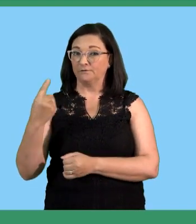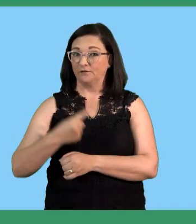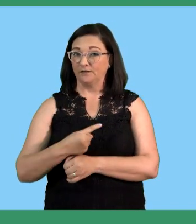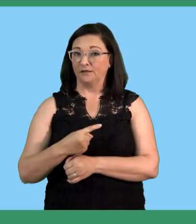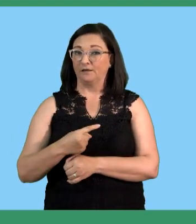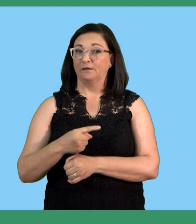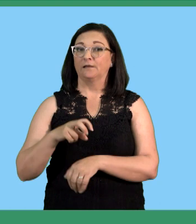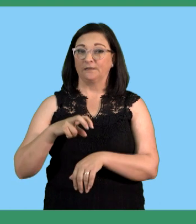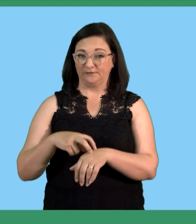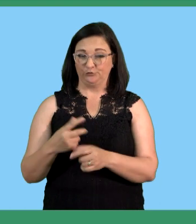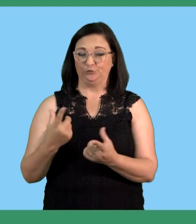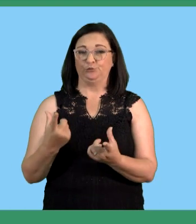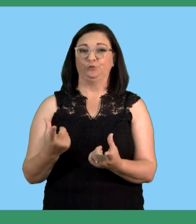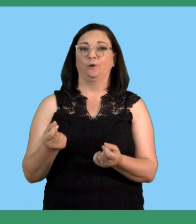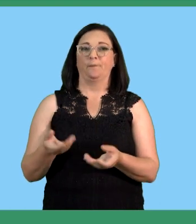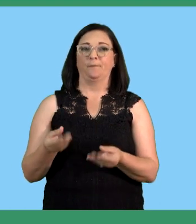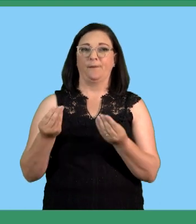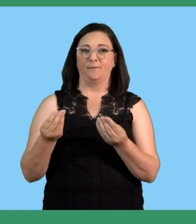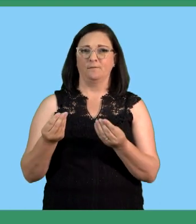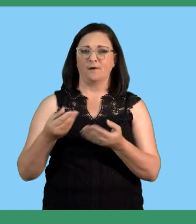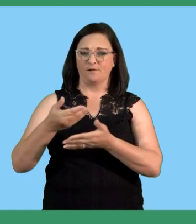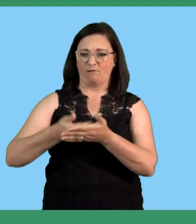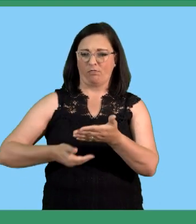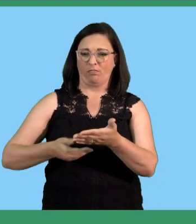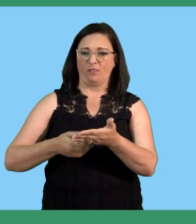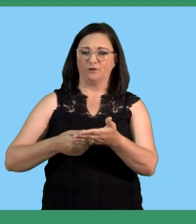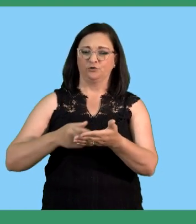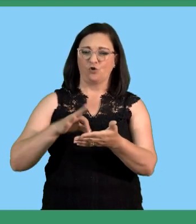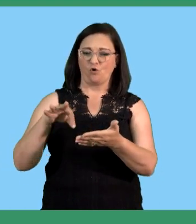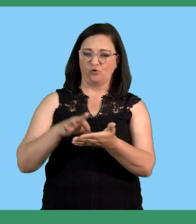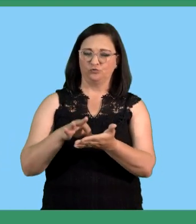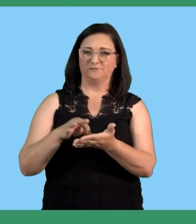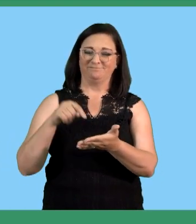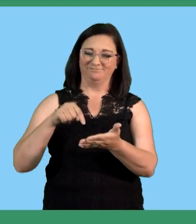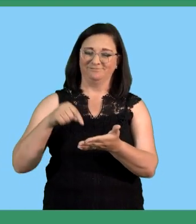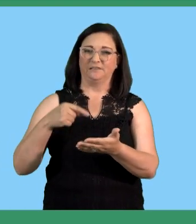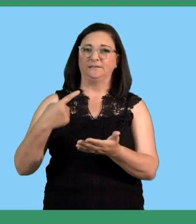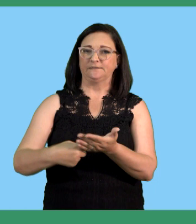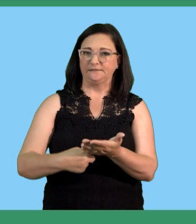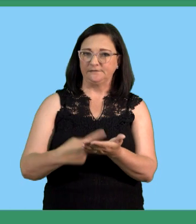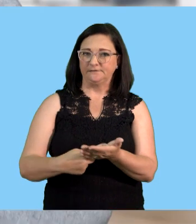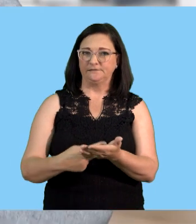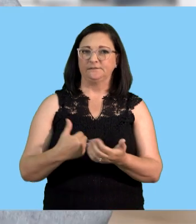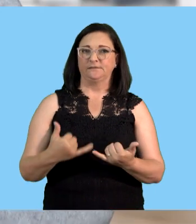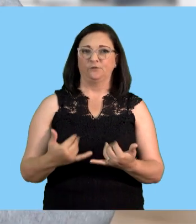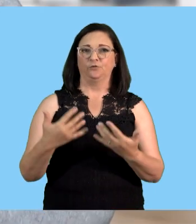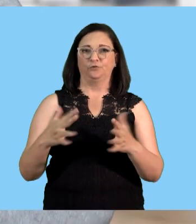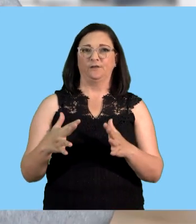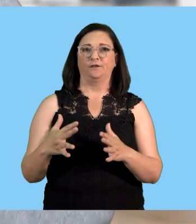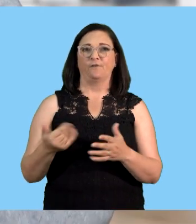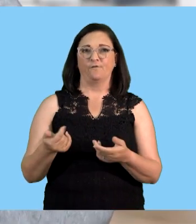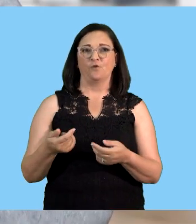is expected of them. They also discussed the employment contract and the conditions of service. I'm sure you've already